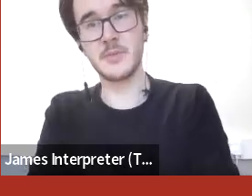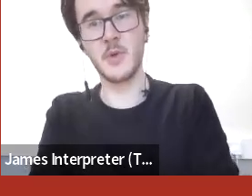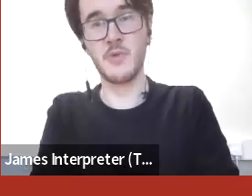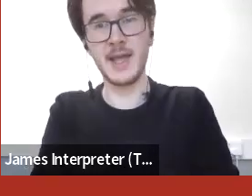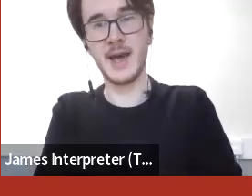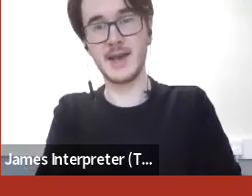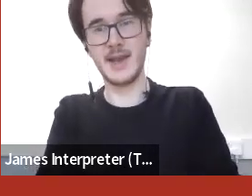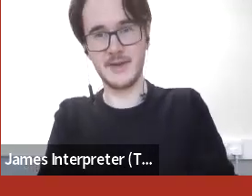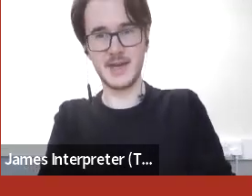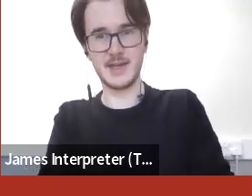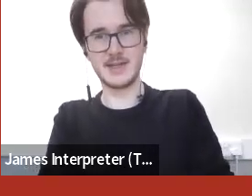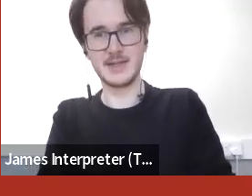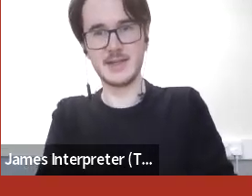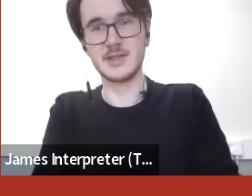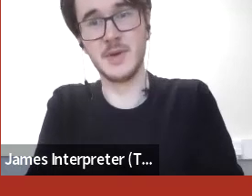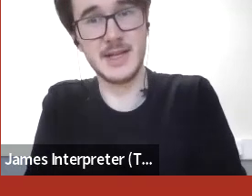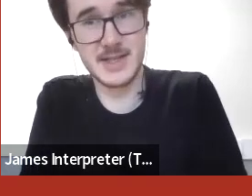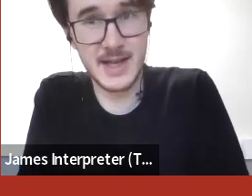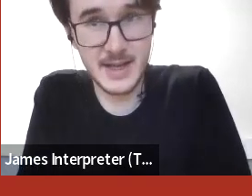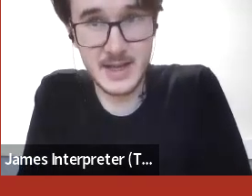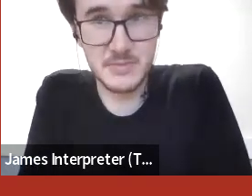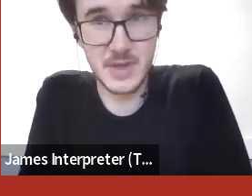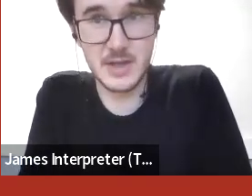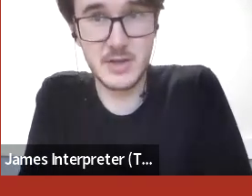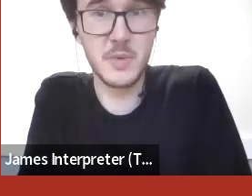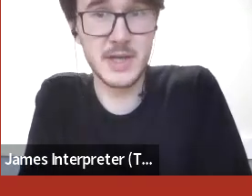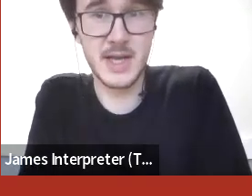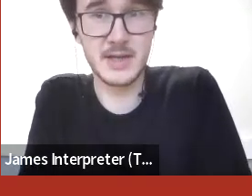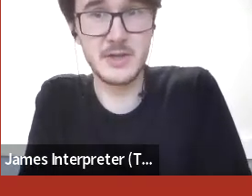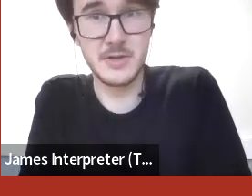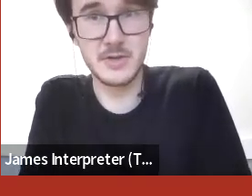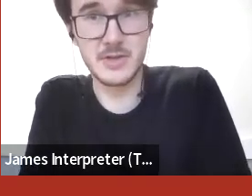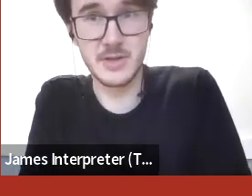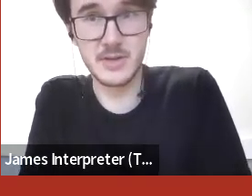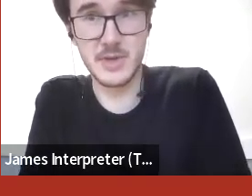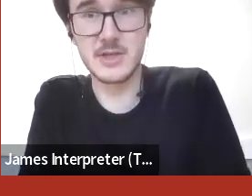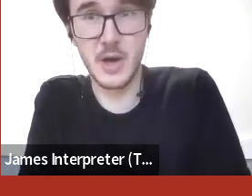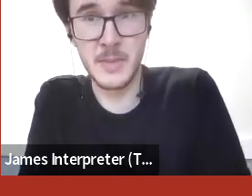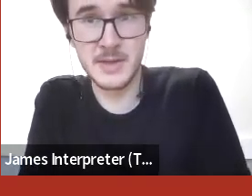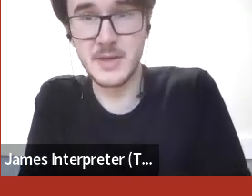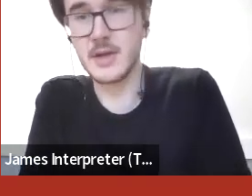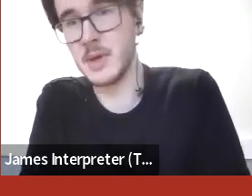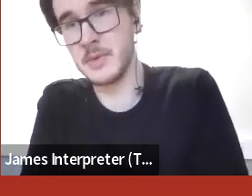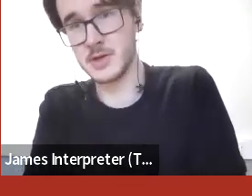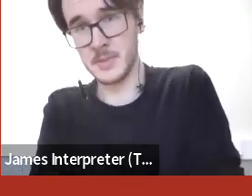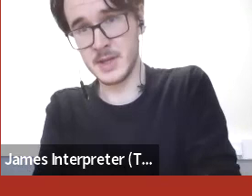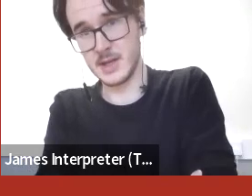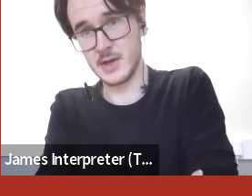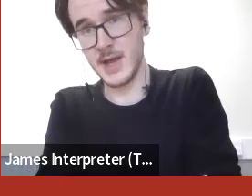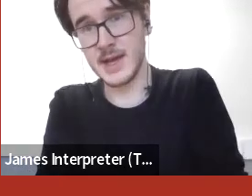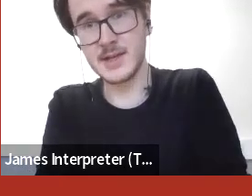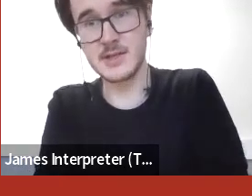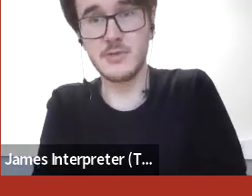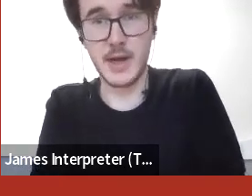So I'm going to talk about right and left-handed. So it's like you know which hand you use, which is dominant. Maybe you're dominant